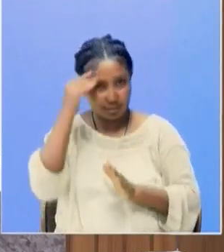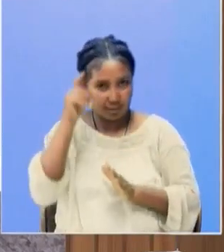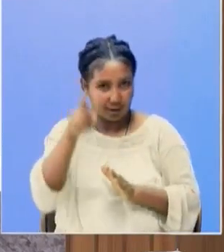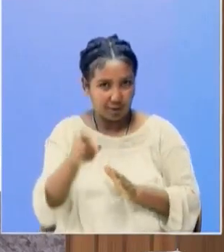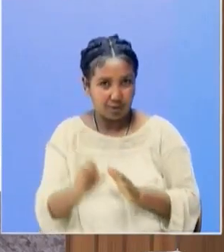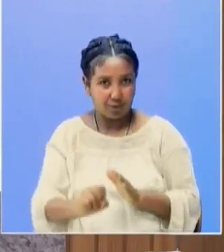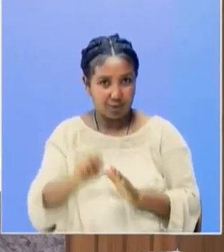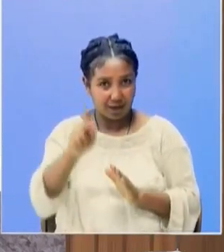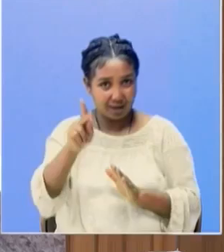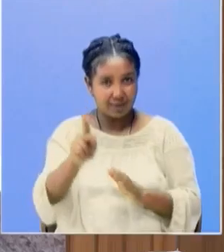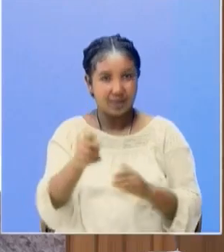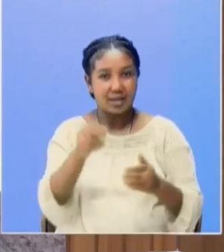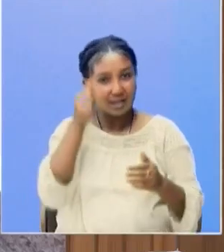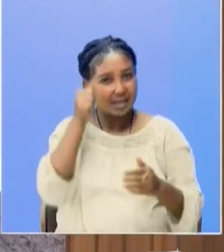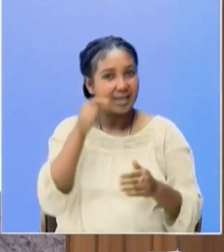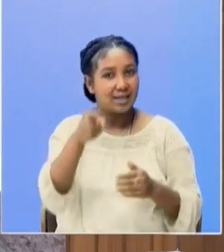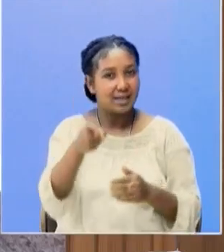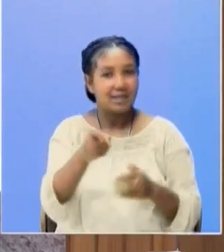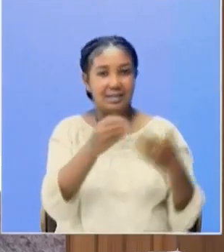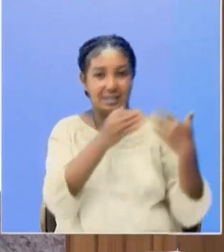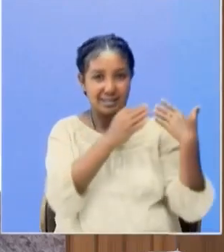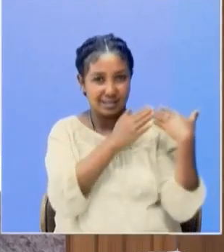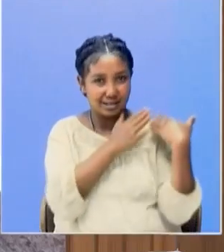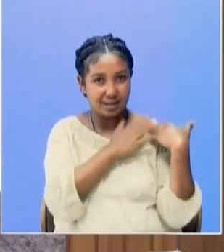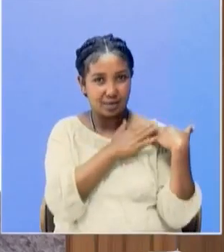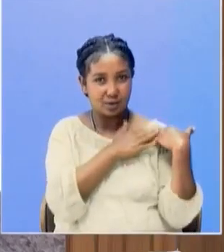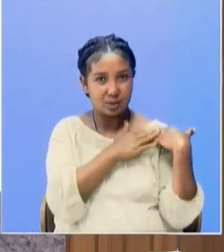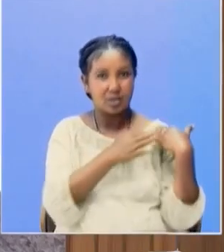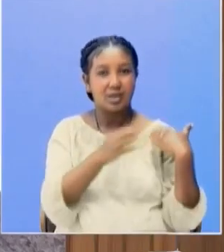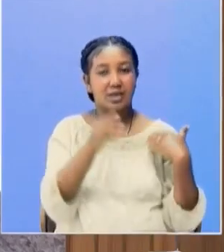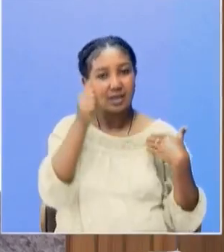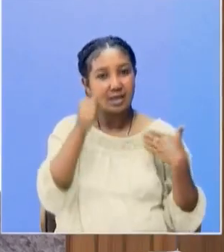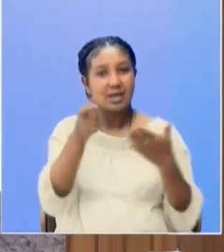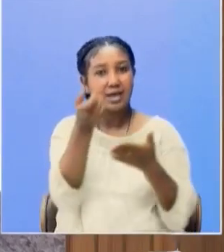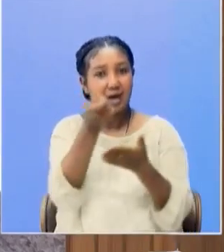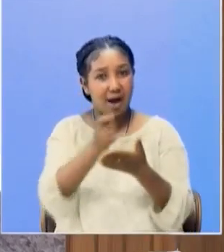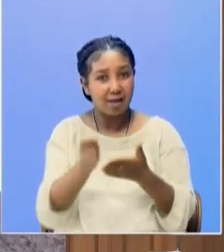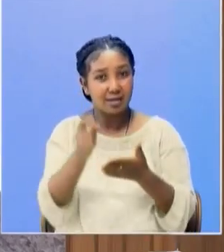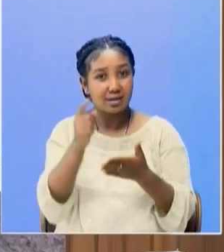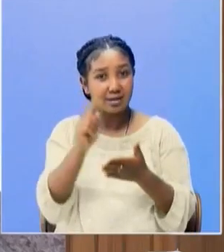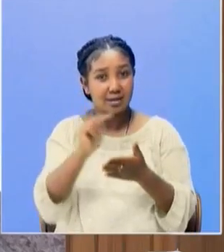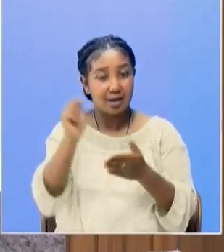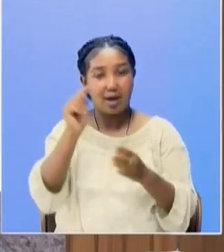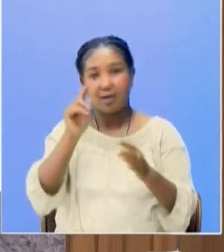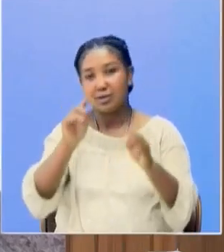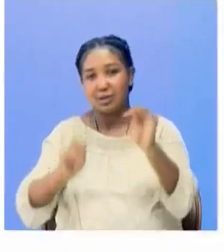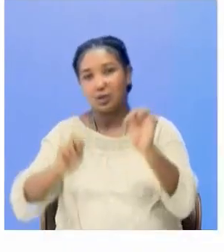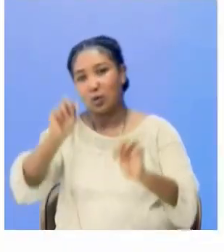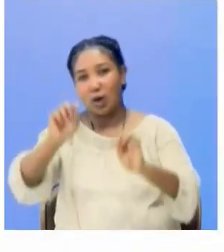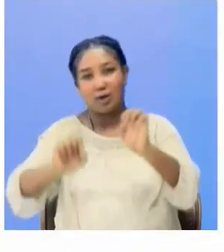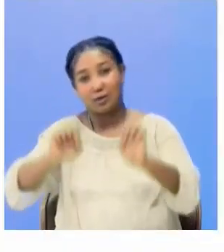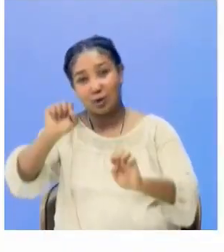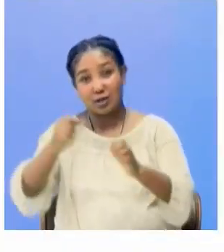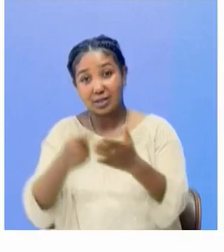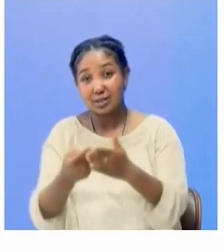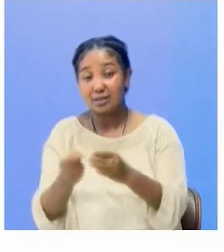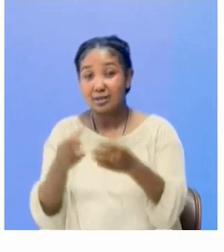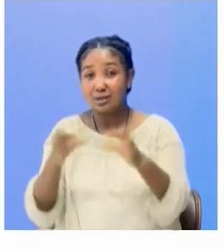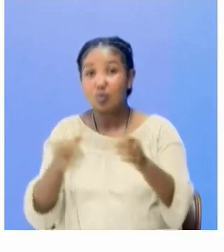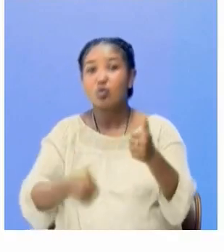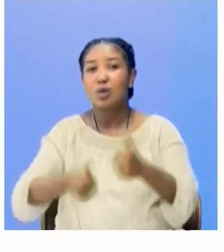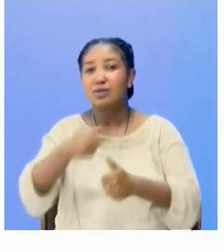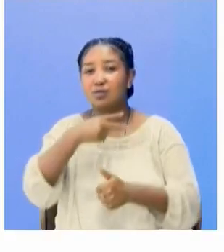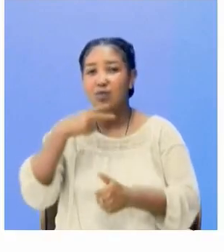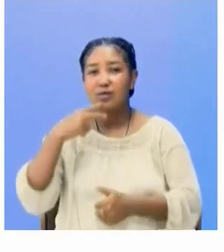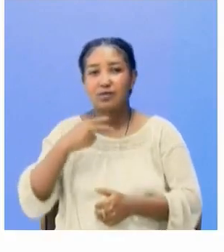Is it clear? Here, he writes the story. So, in this sentence, which one the